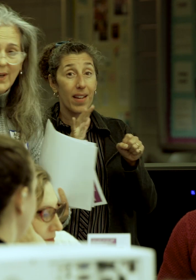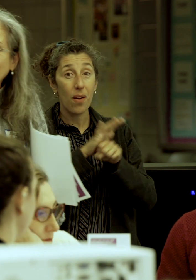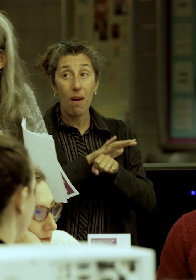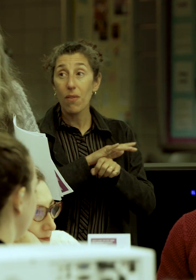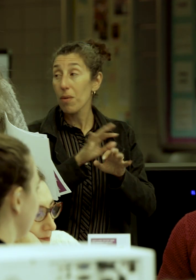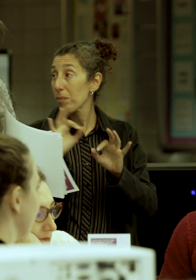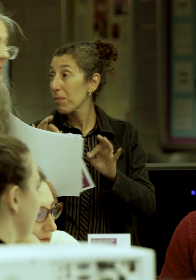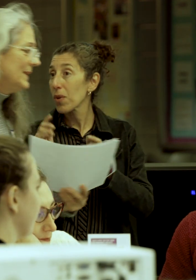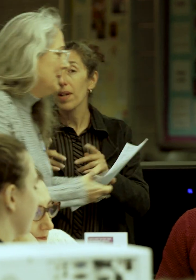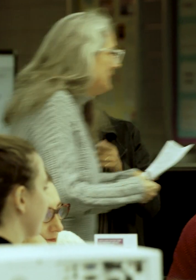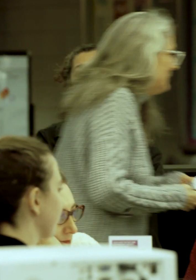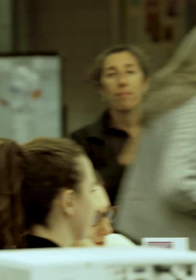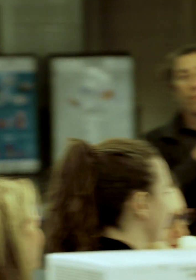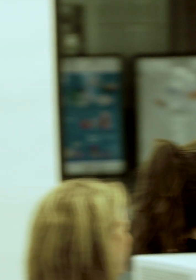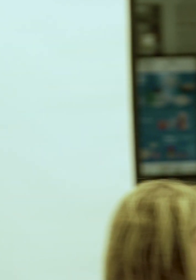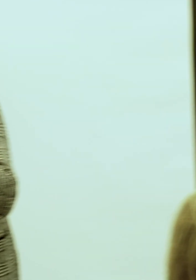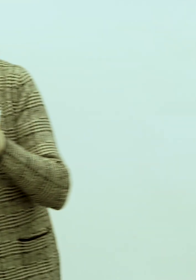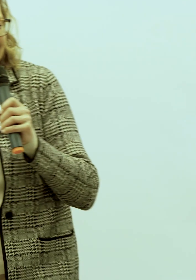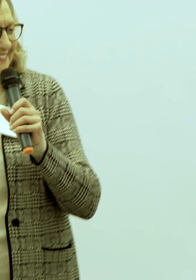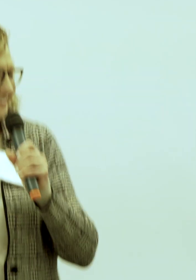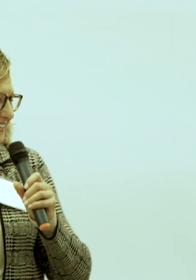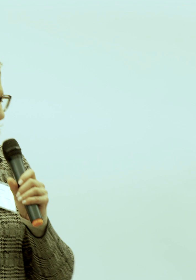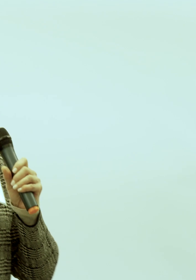No, okay. Thank you, Alice.